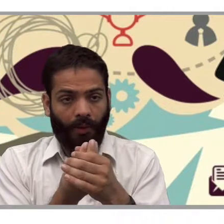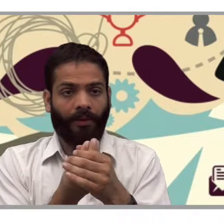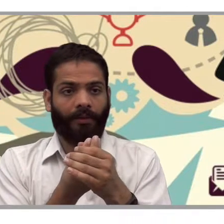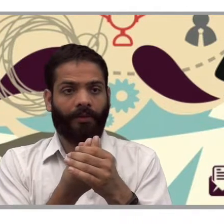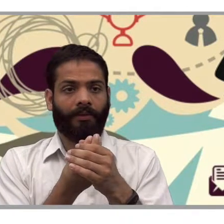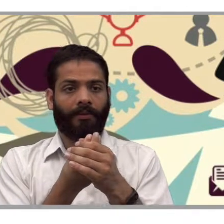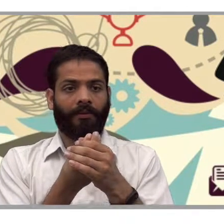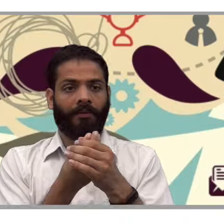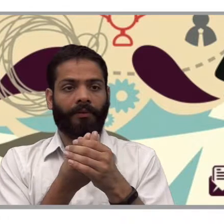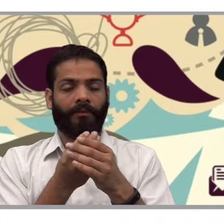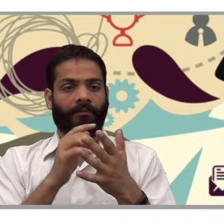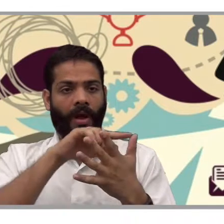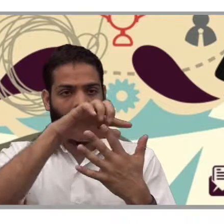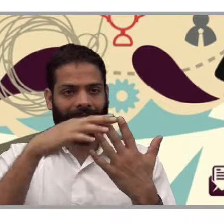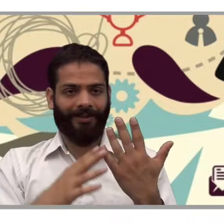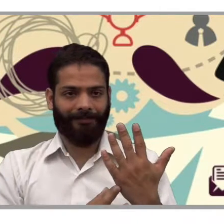mark the tag question.